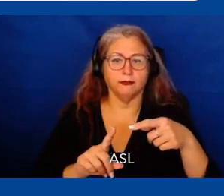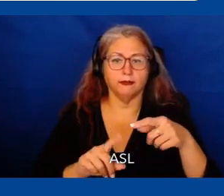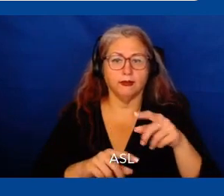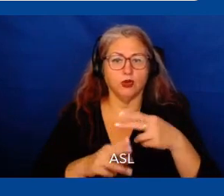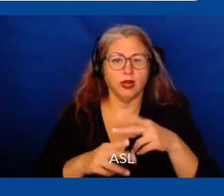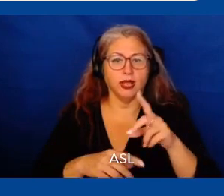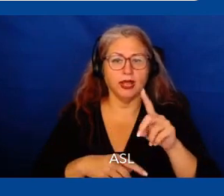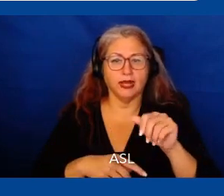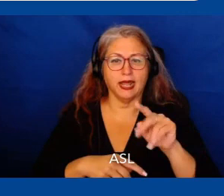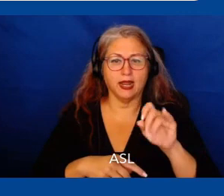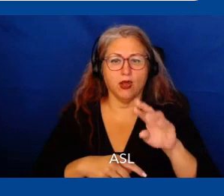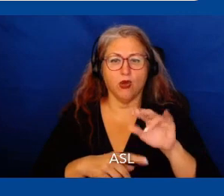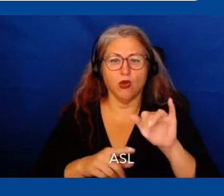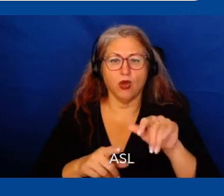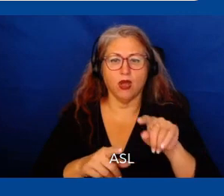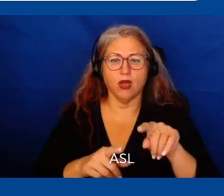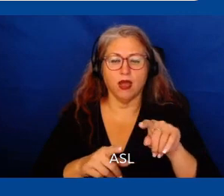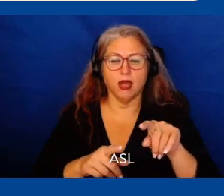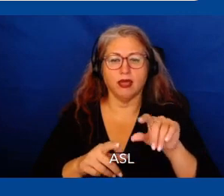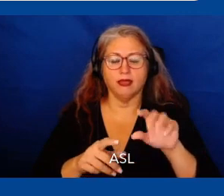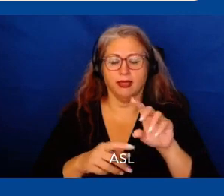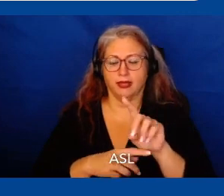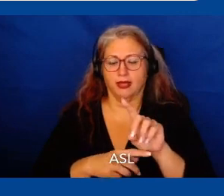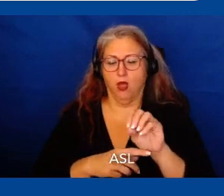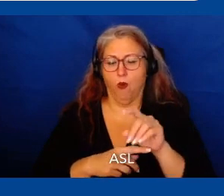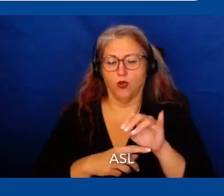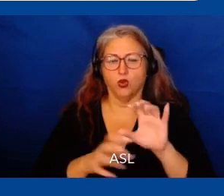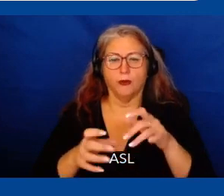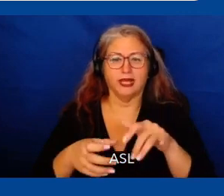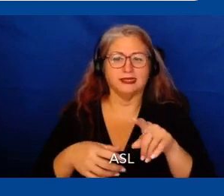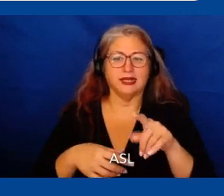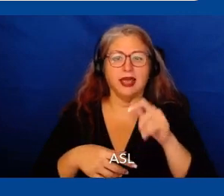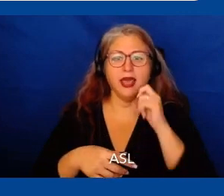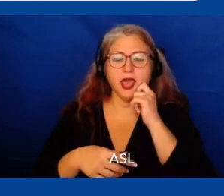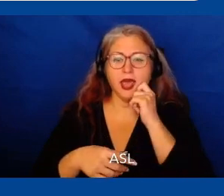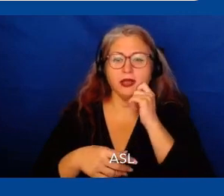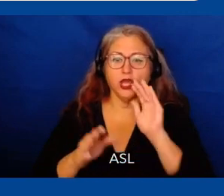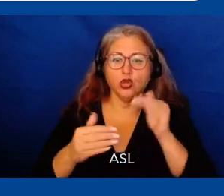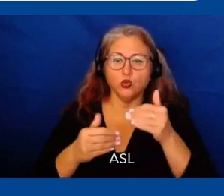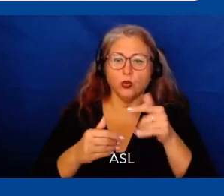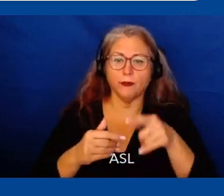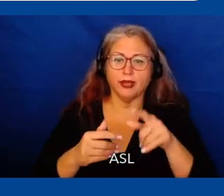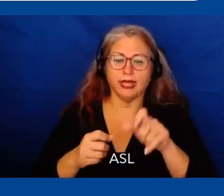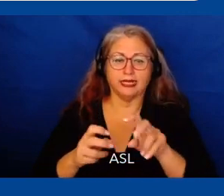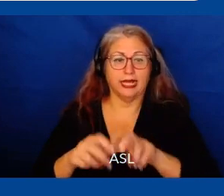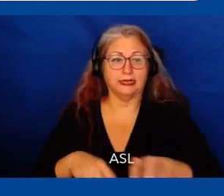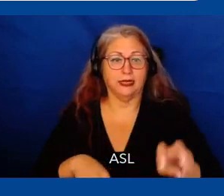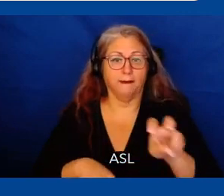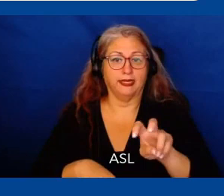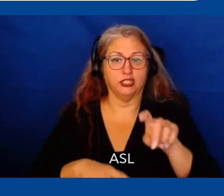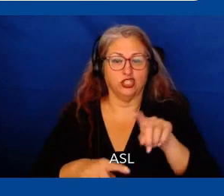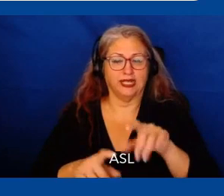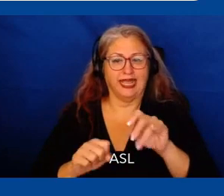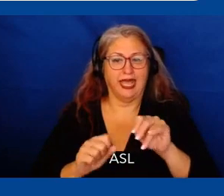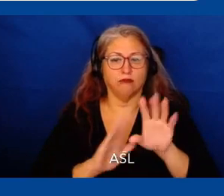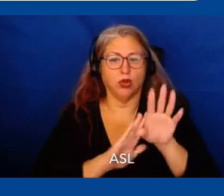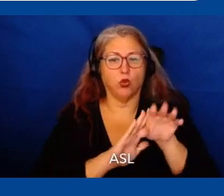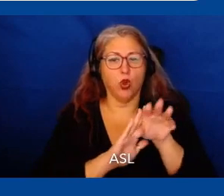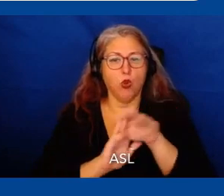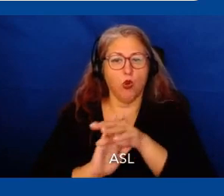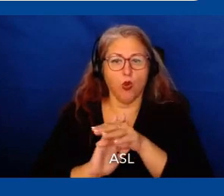Dani, or like the Hubula ethnic group, which is the ethnic group that the expedition recorded